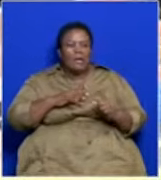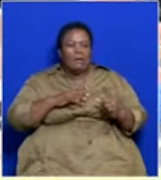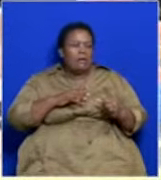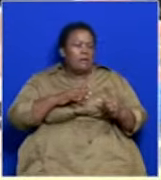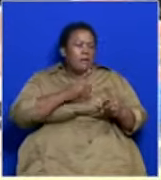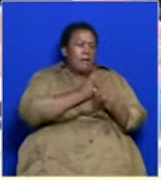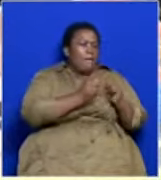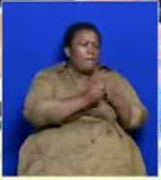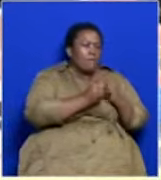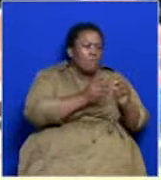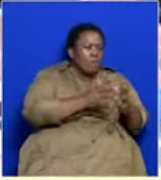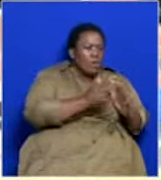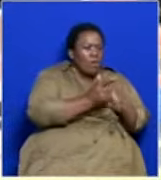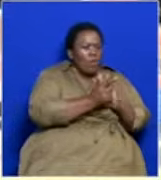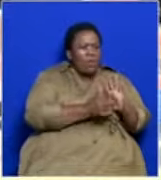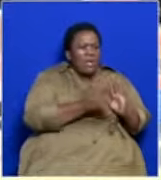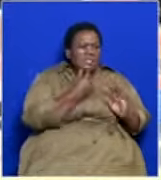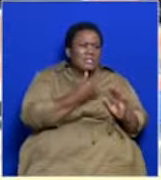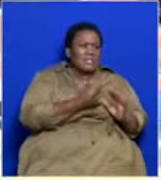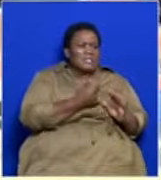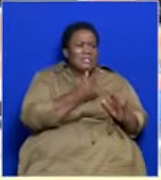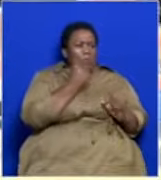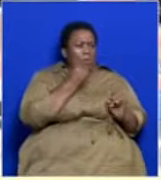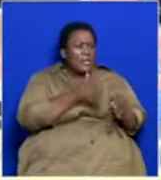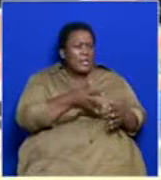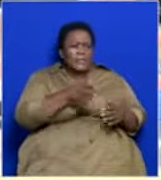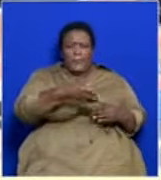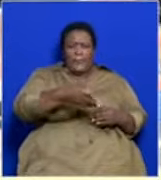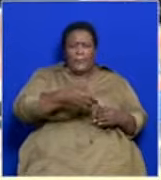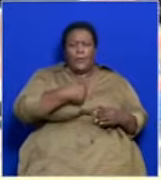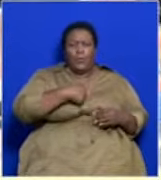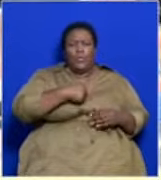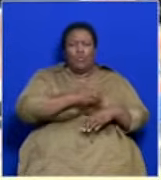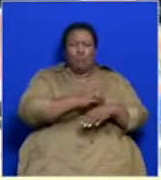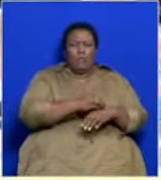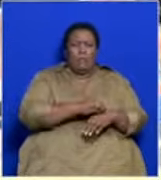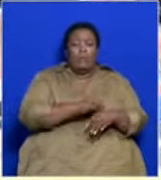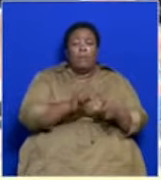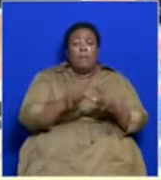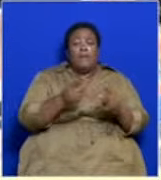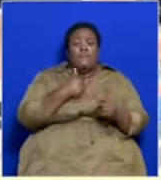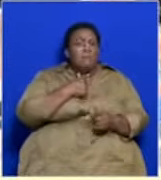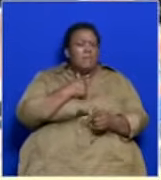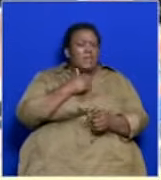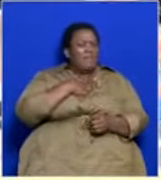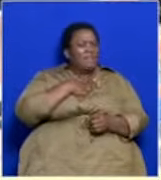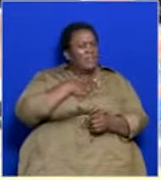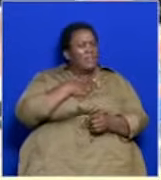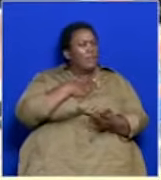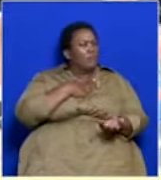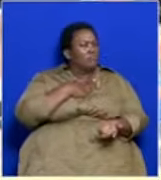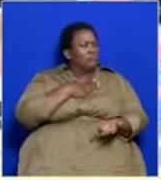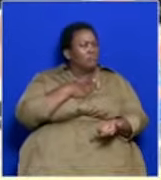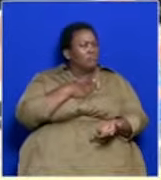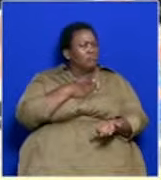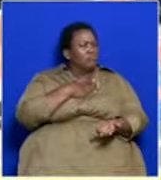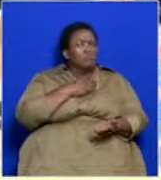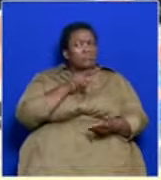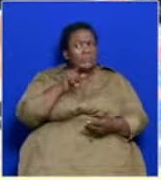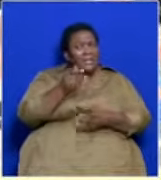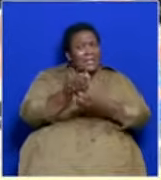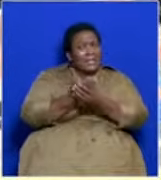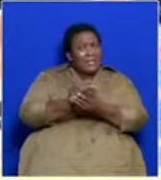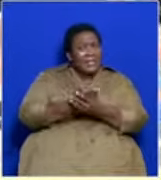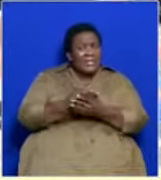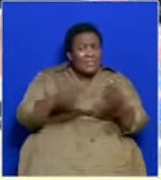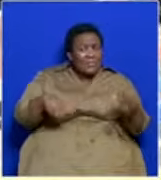But these, for me, appear to be instances where a case of corruption can be prosecuted